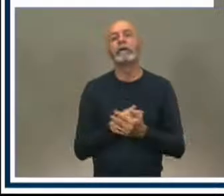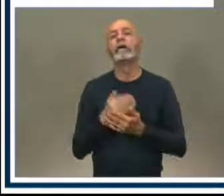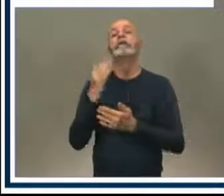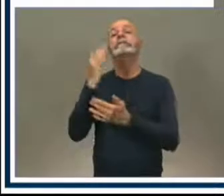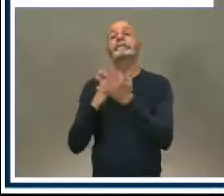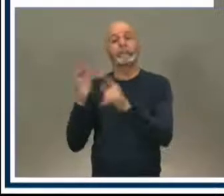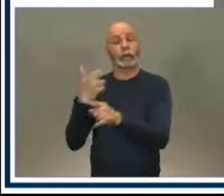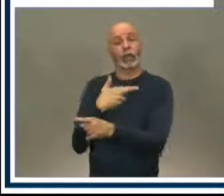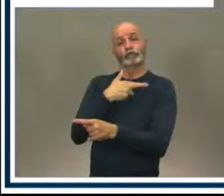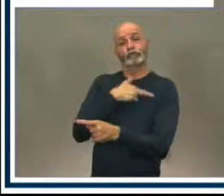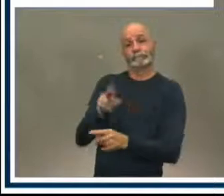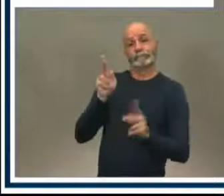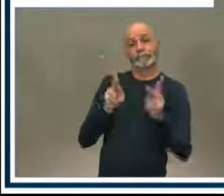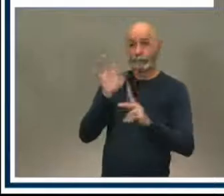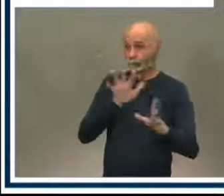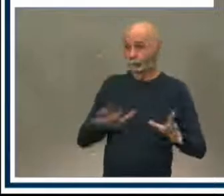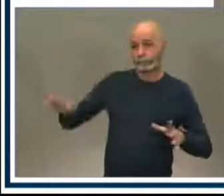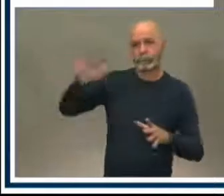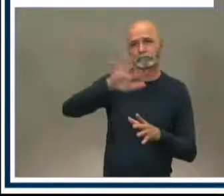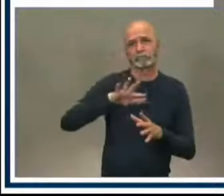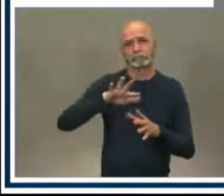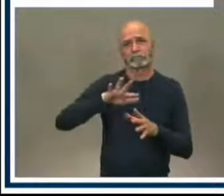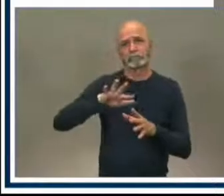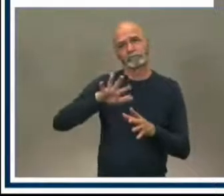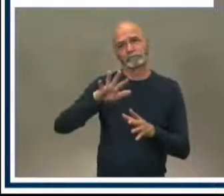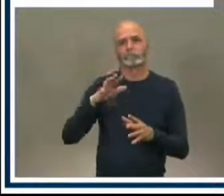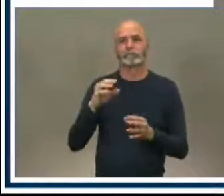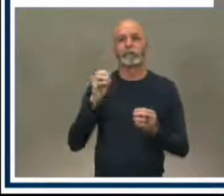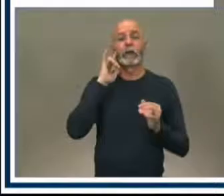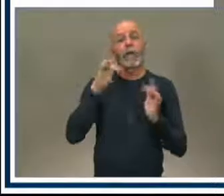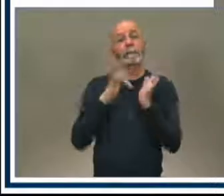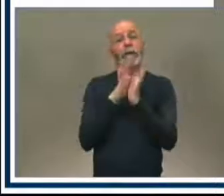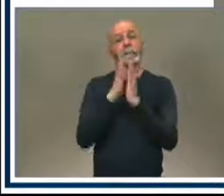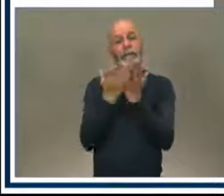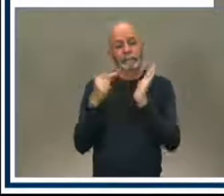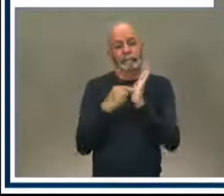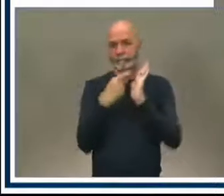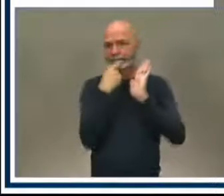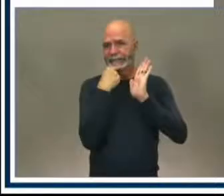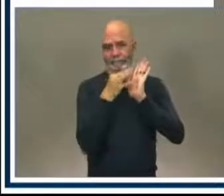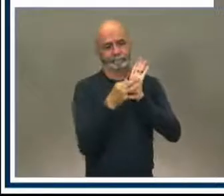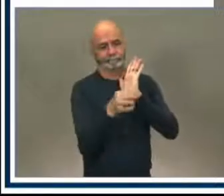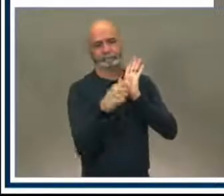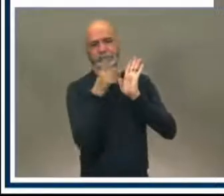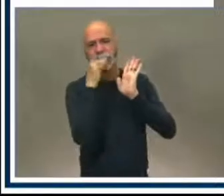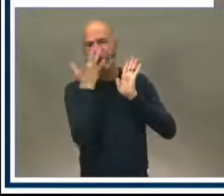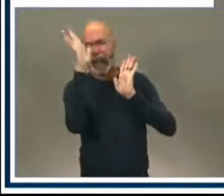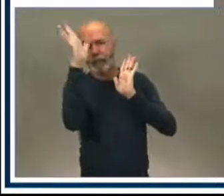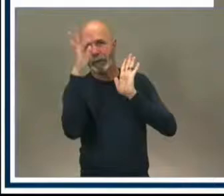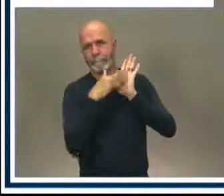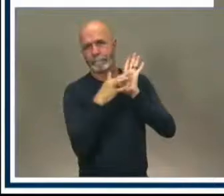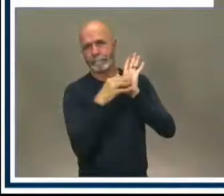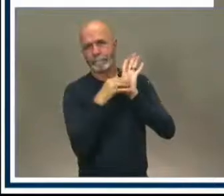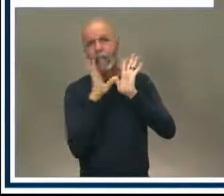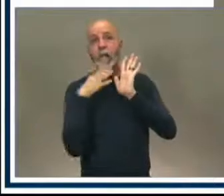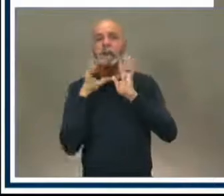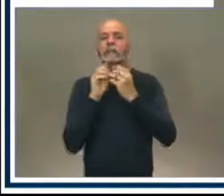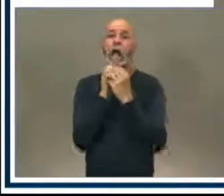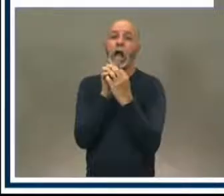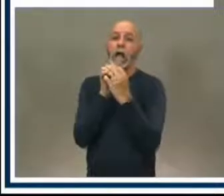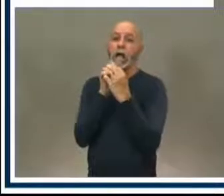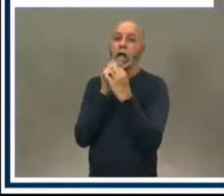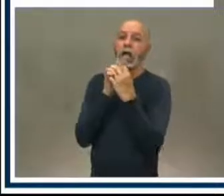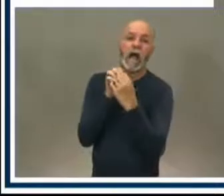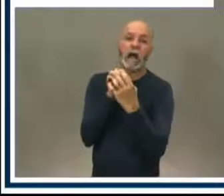they don't feel they from a biblical perspective they shouldn't be vaccinated. I'm not going to argue with them about that. I have a very different perspective,